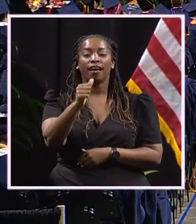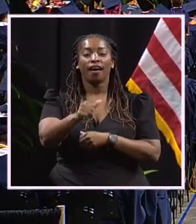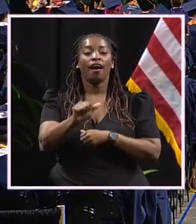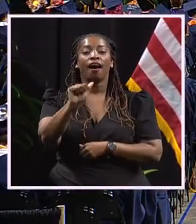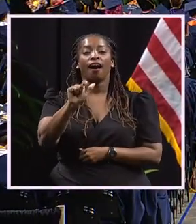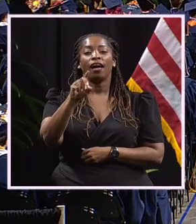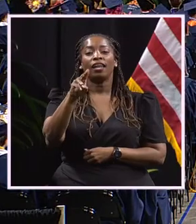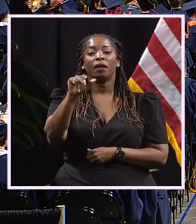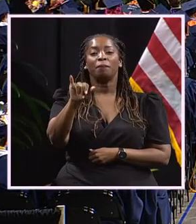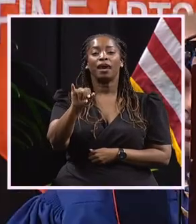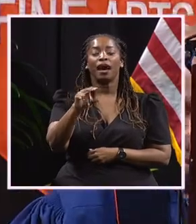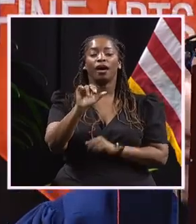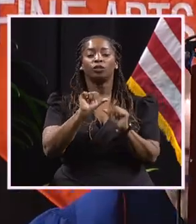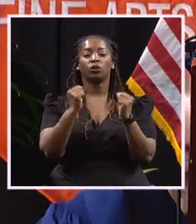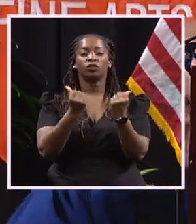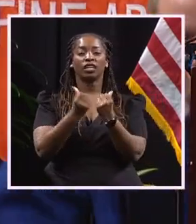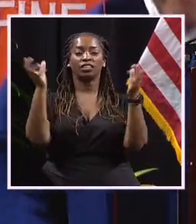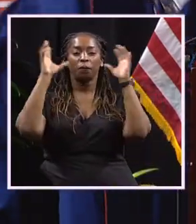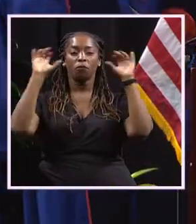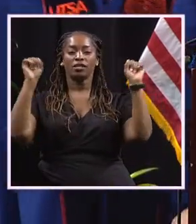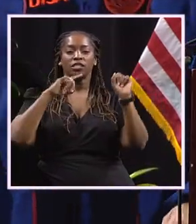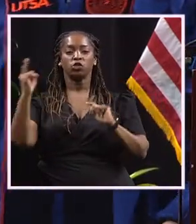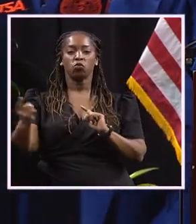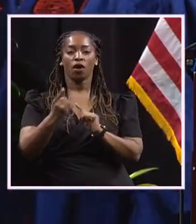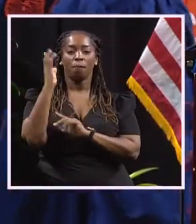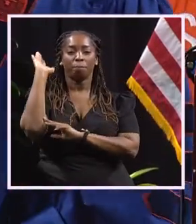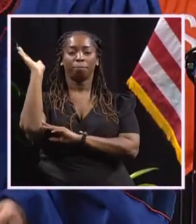Chuck Clark to come forward.